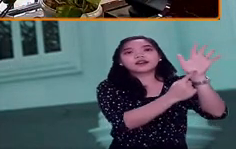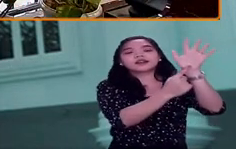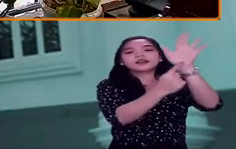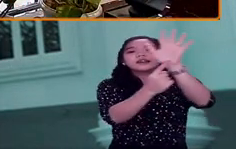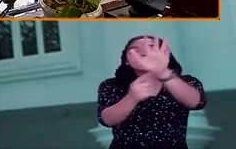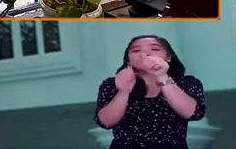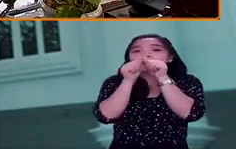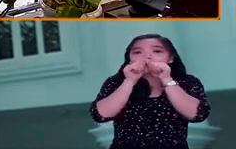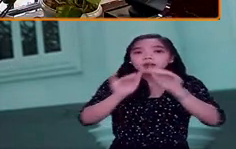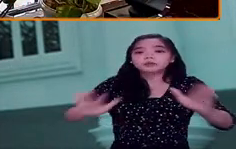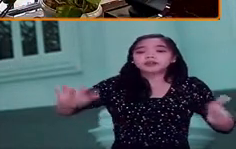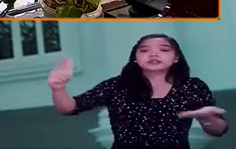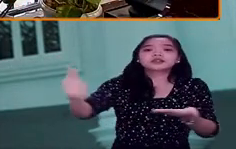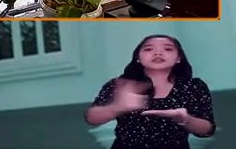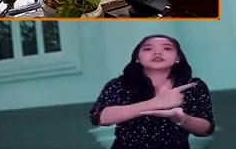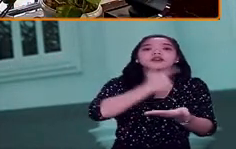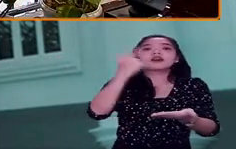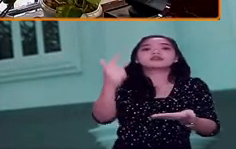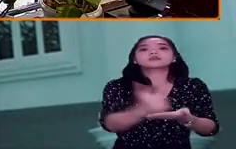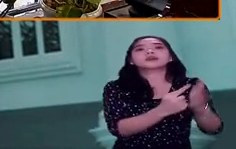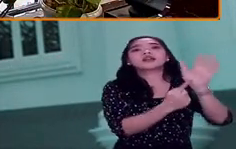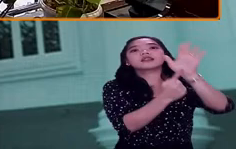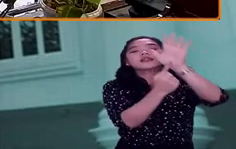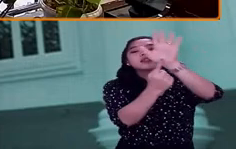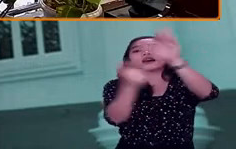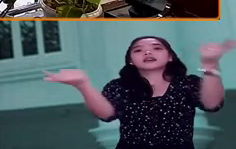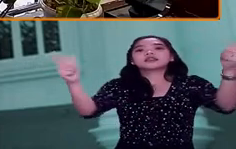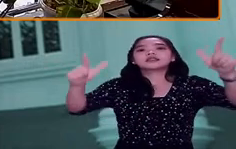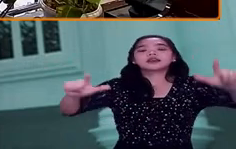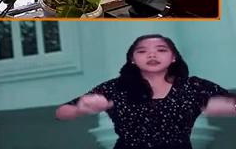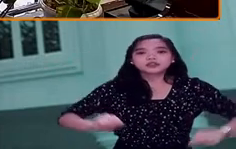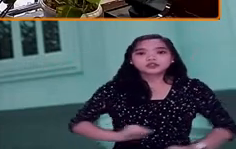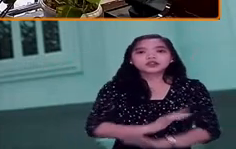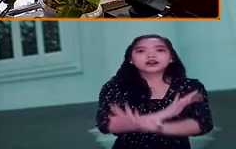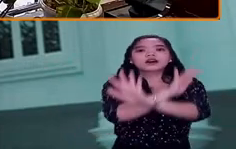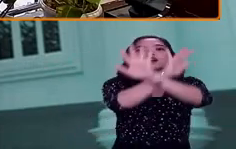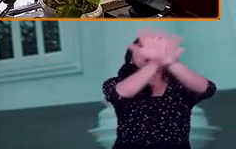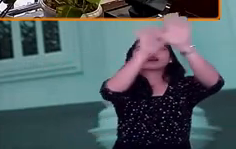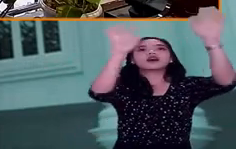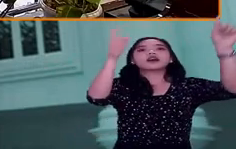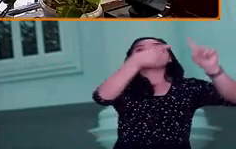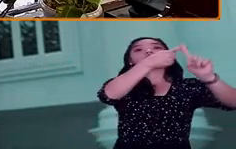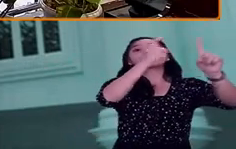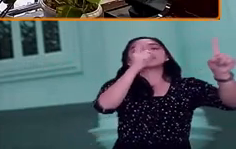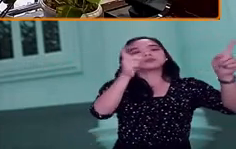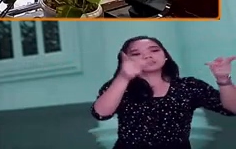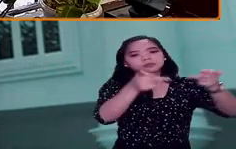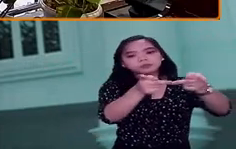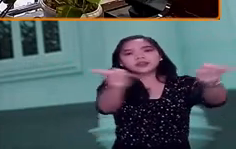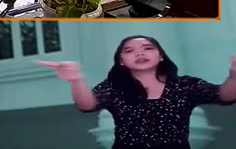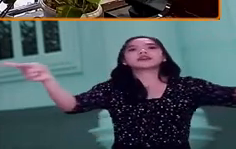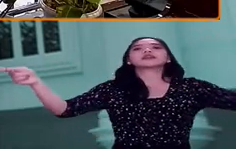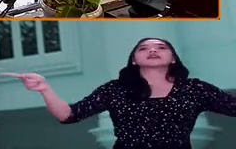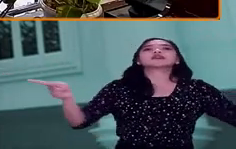the light. The blessed gospel light. Let it shine.